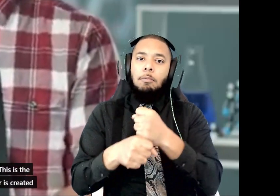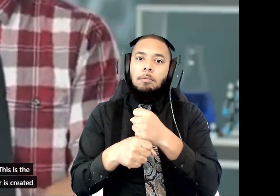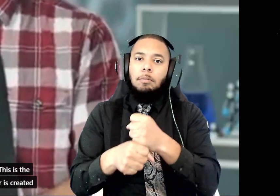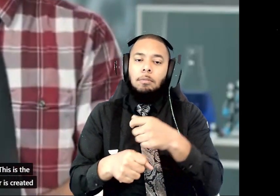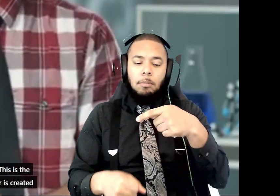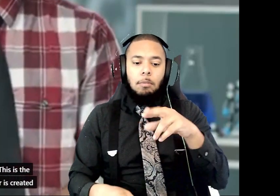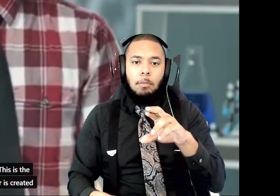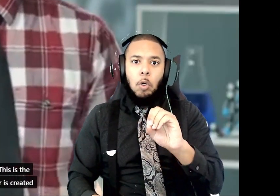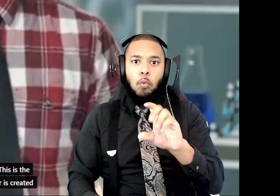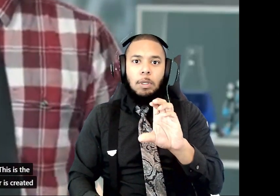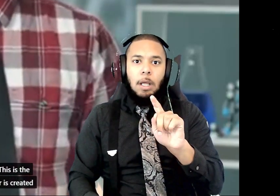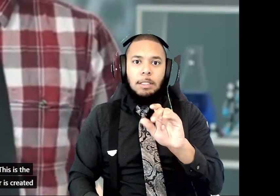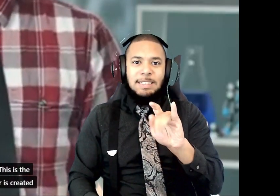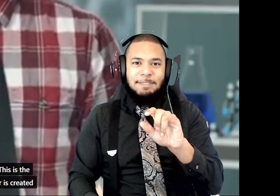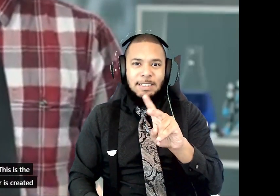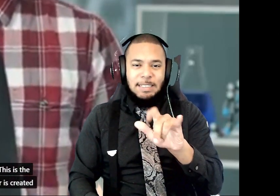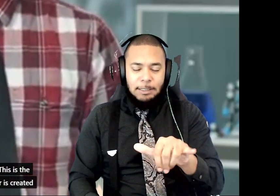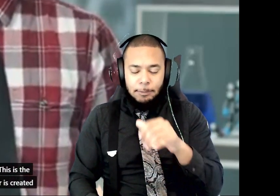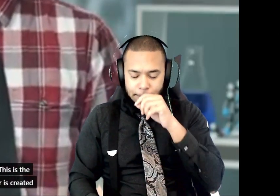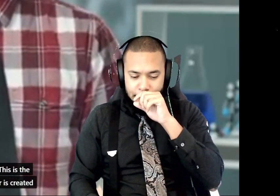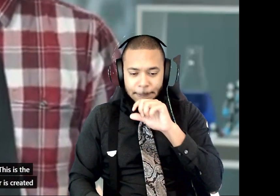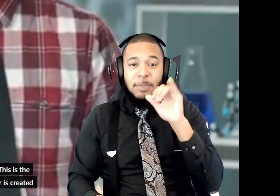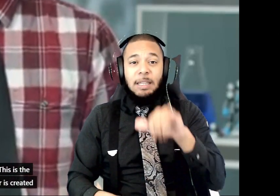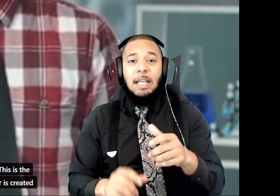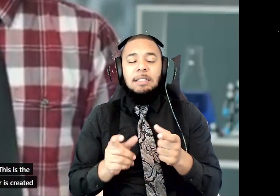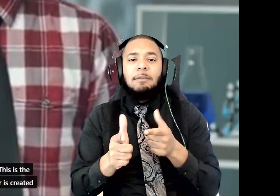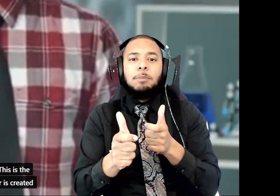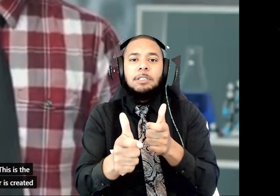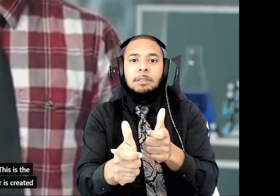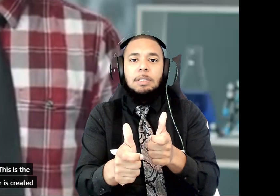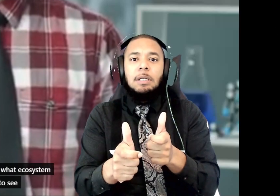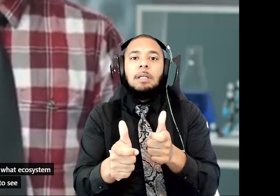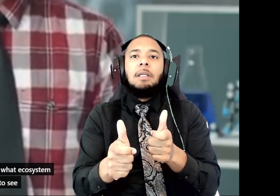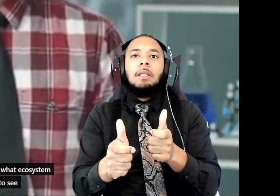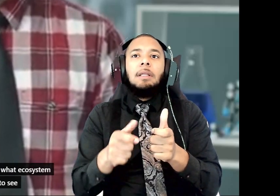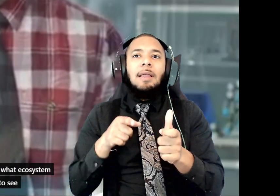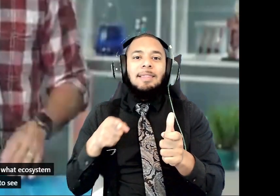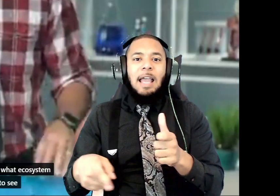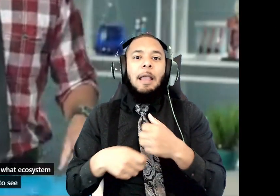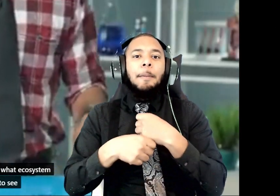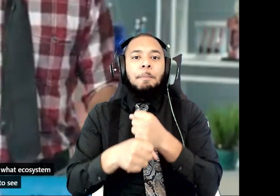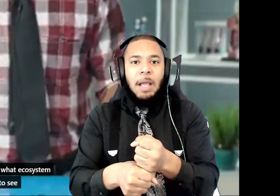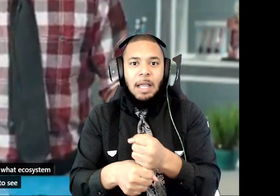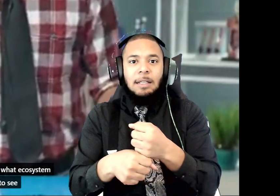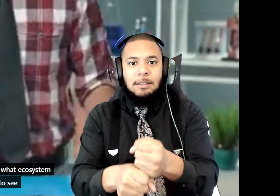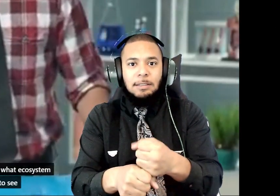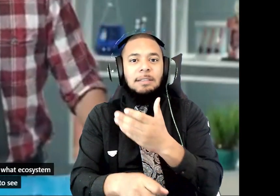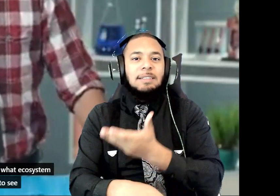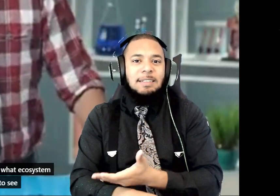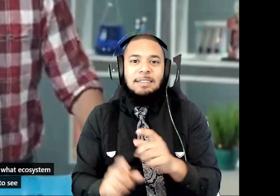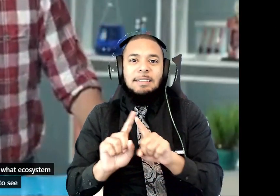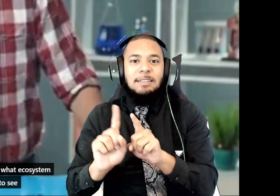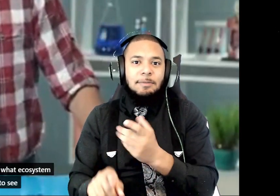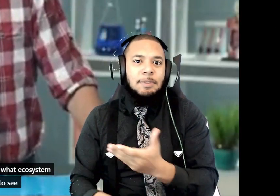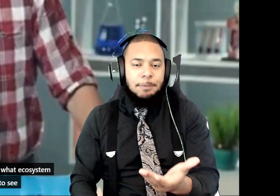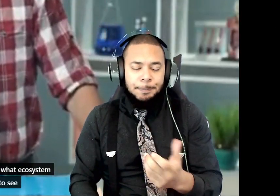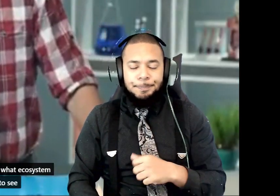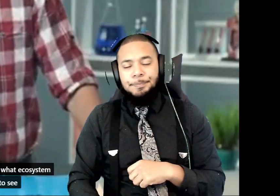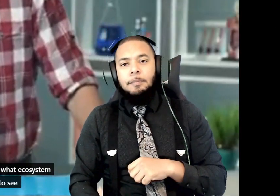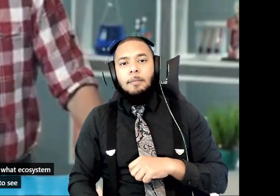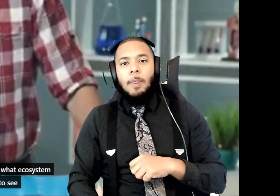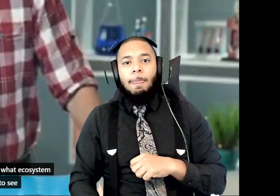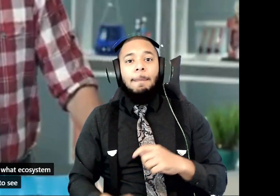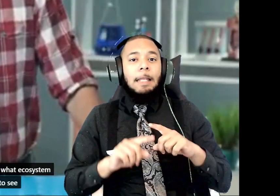making, the productivity. This is the rate at which organic matter is created by producers. And depending on what ecosystem